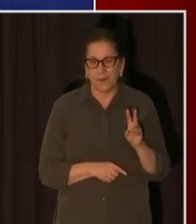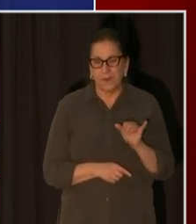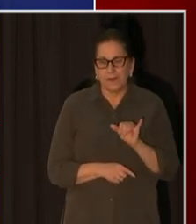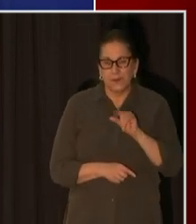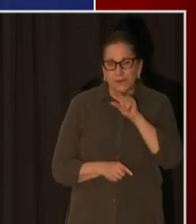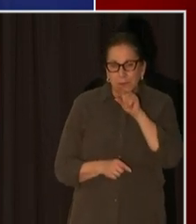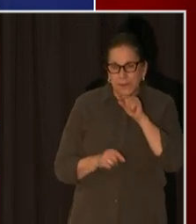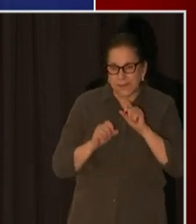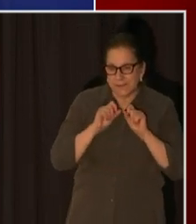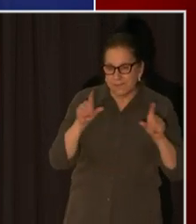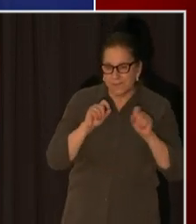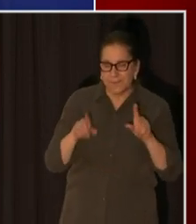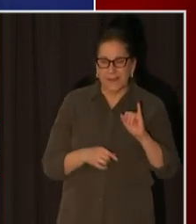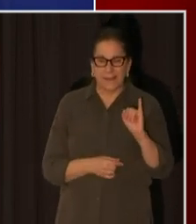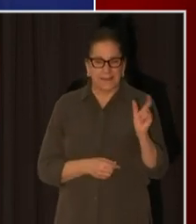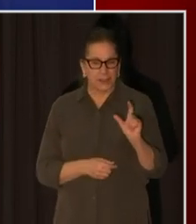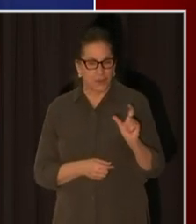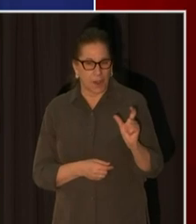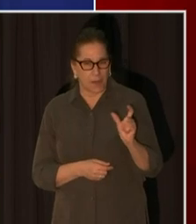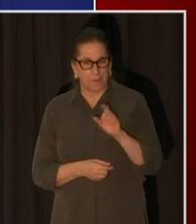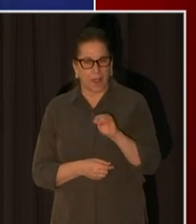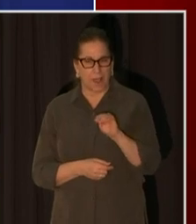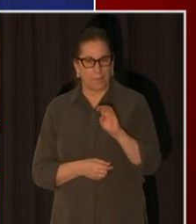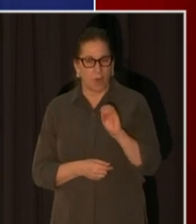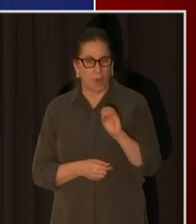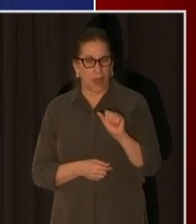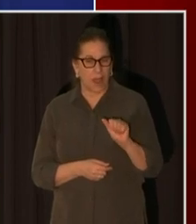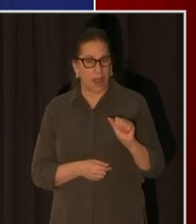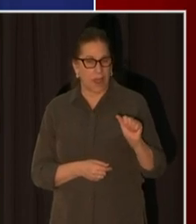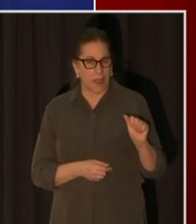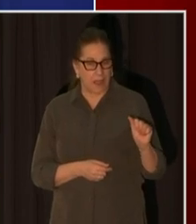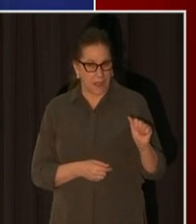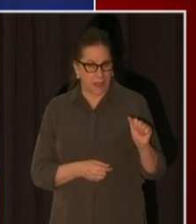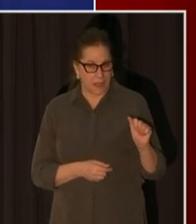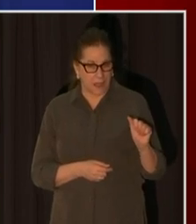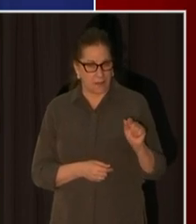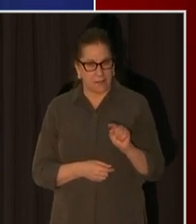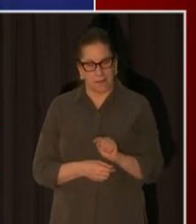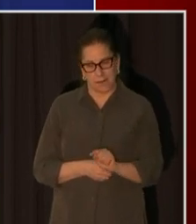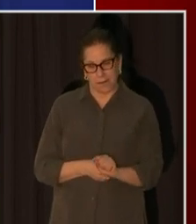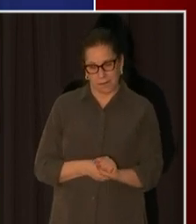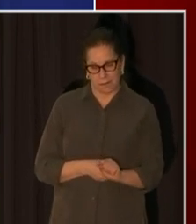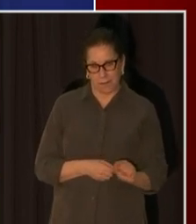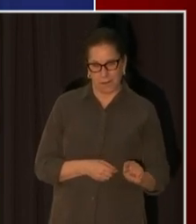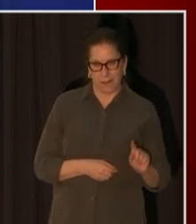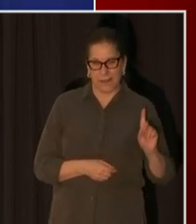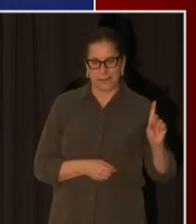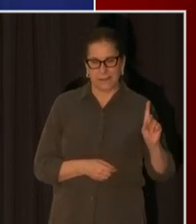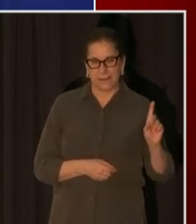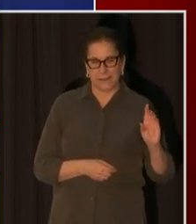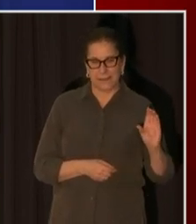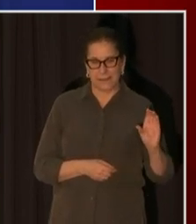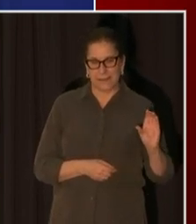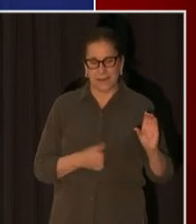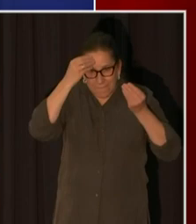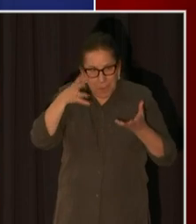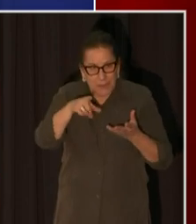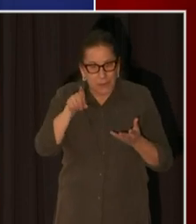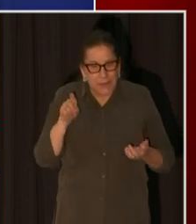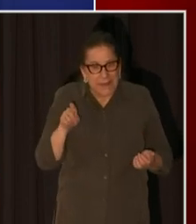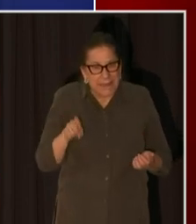here in the district, and DC Public Library, to make sure that every Washingtonian is financially fit.